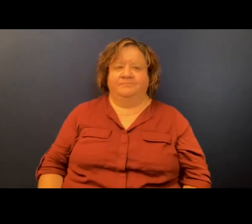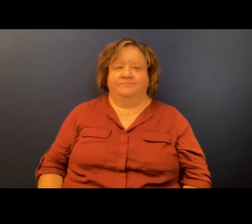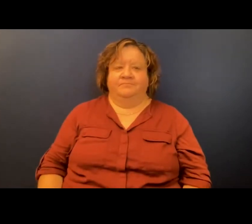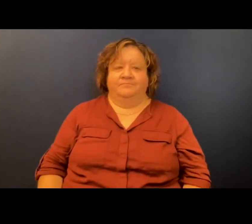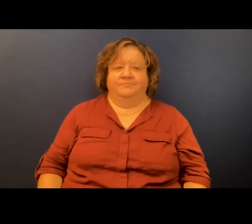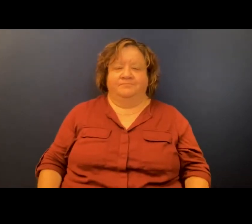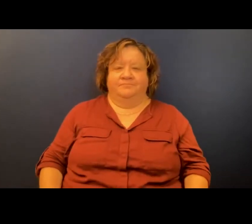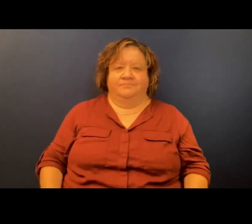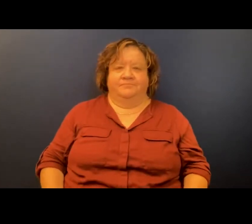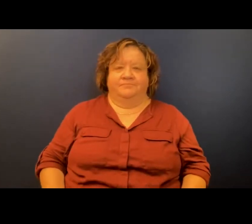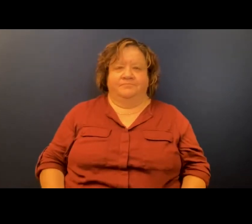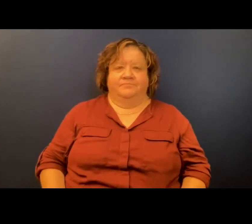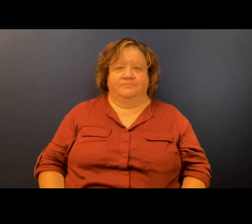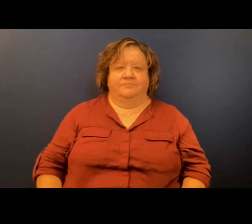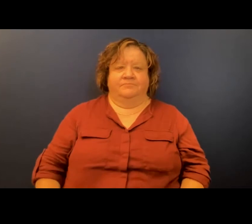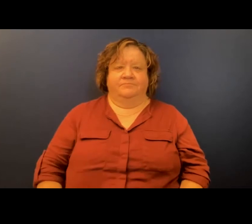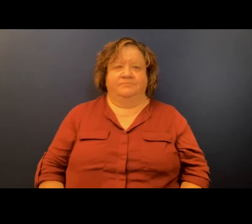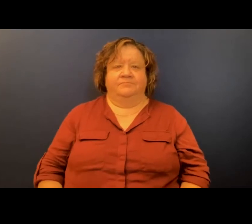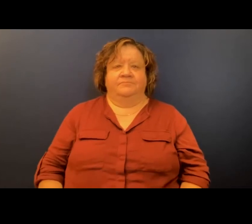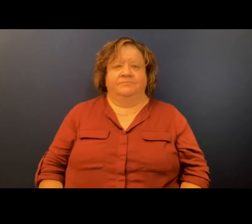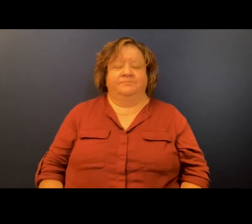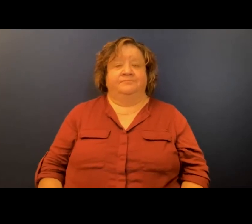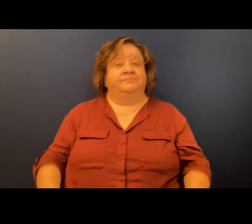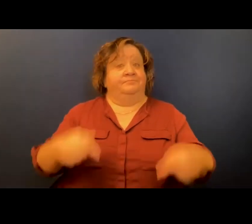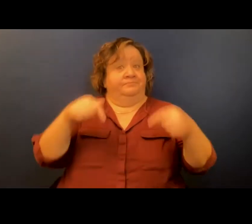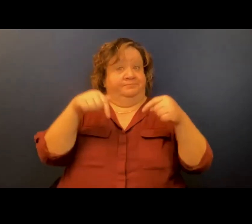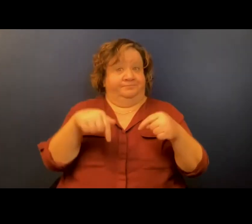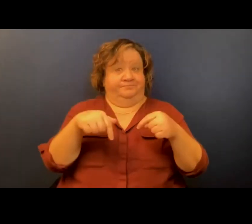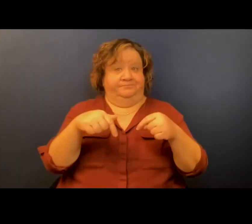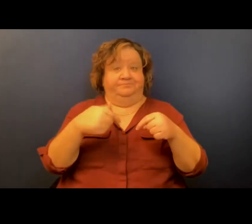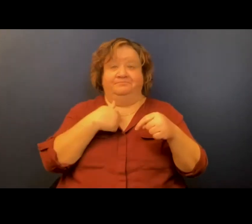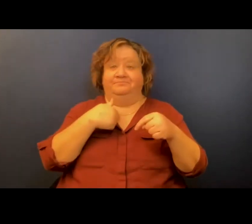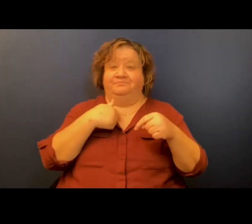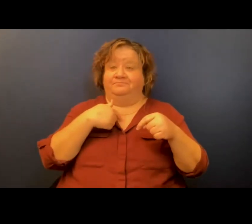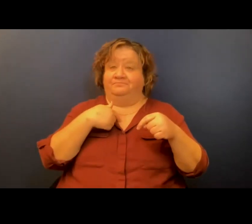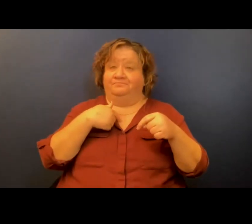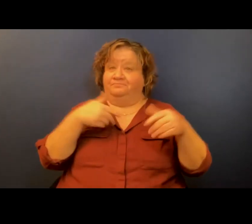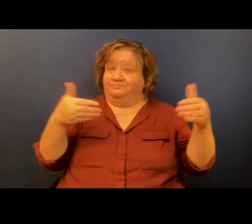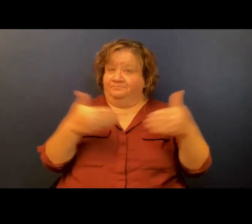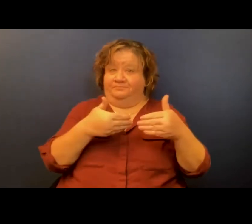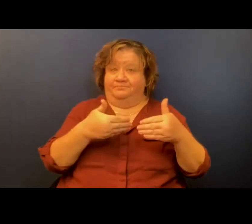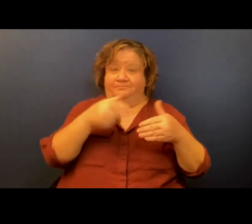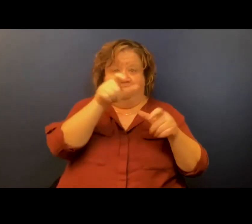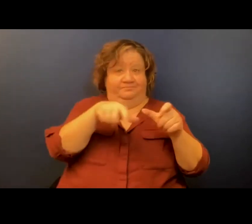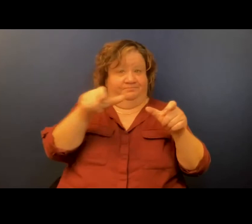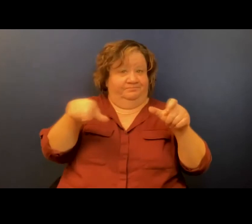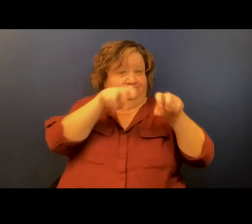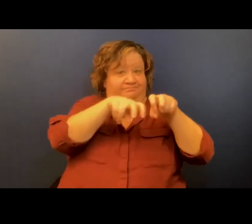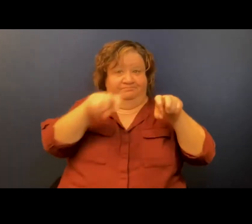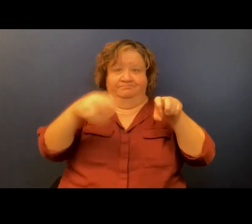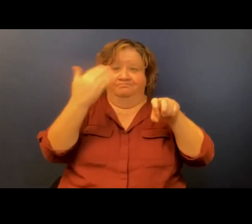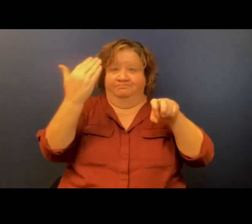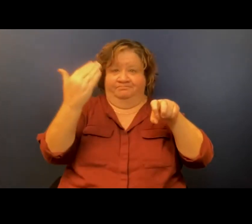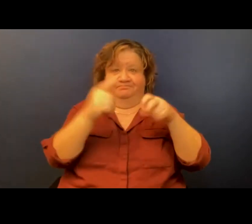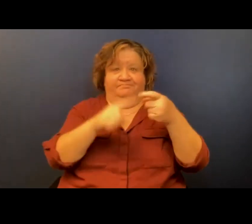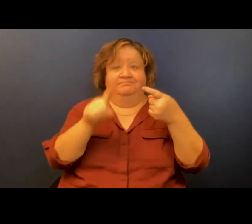And now I would like to introduce you to the first panelist today.